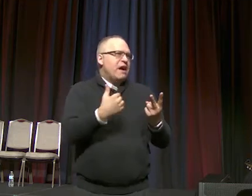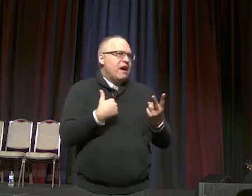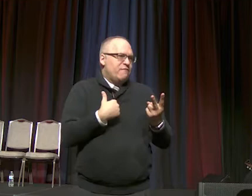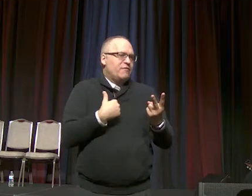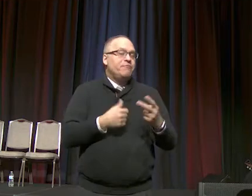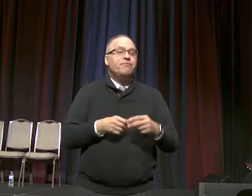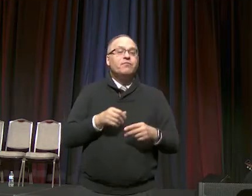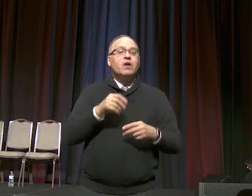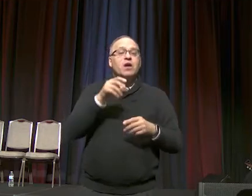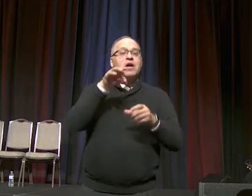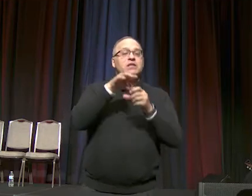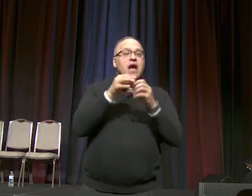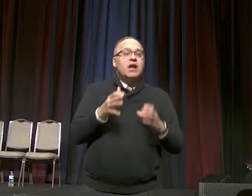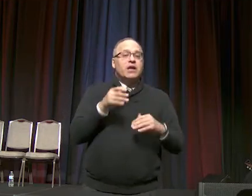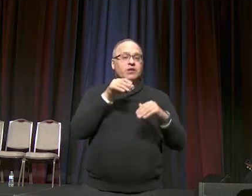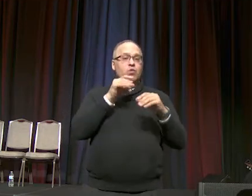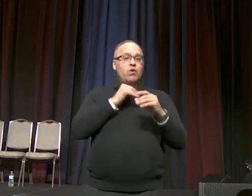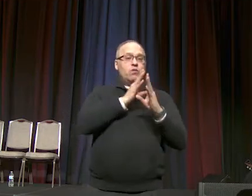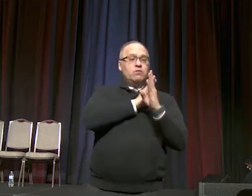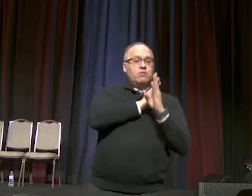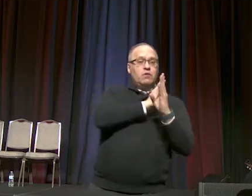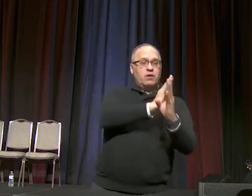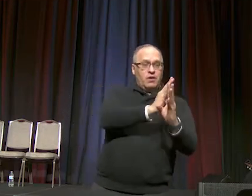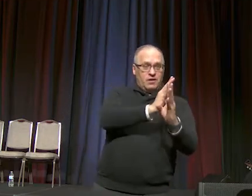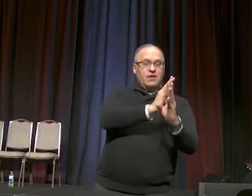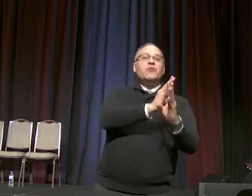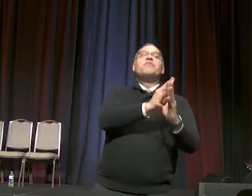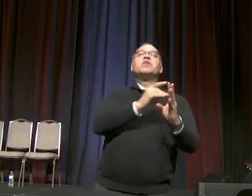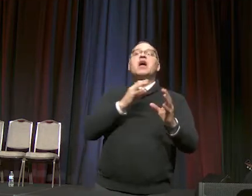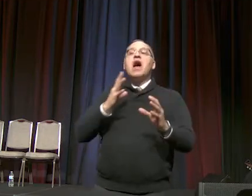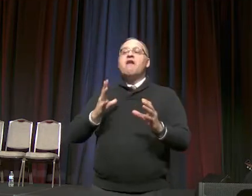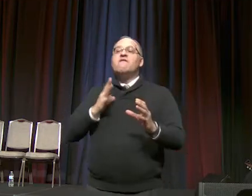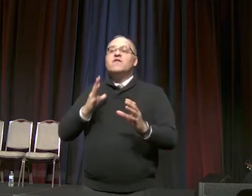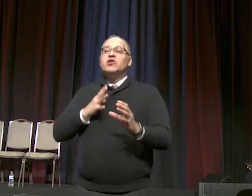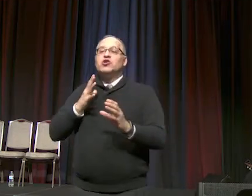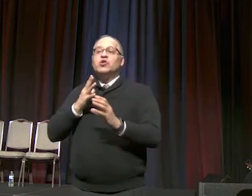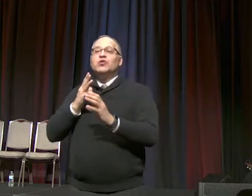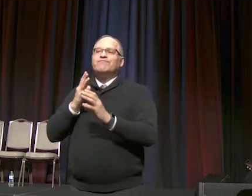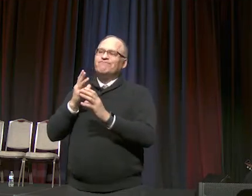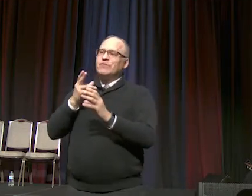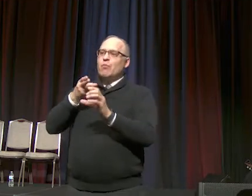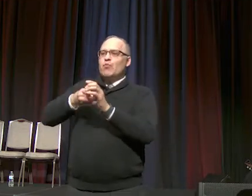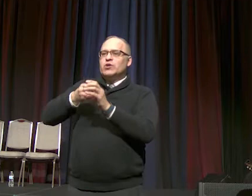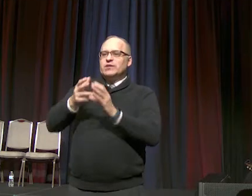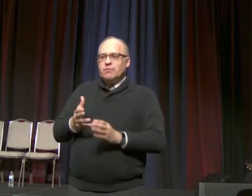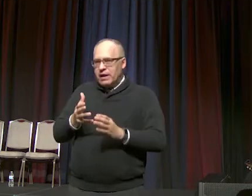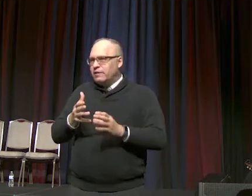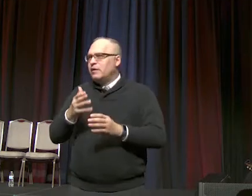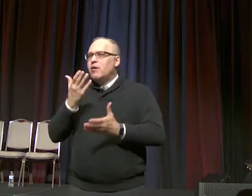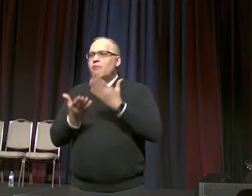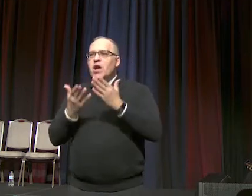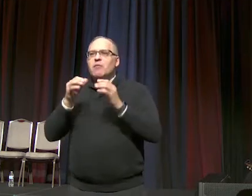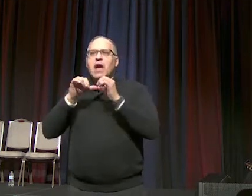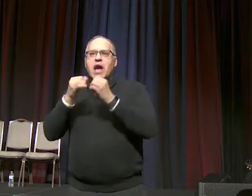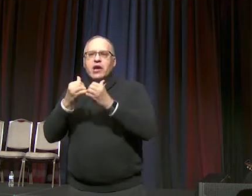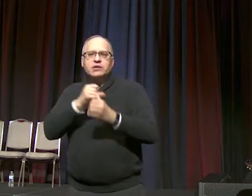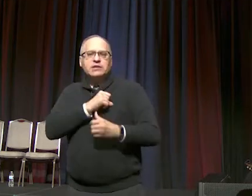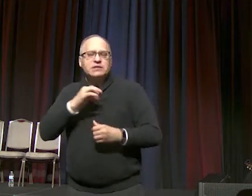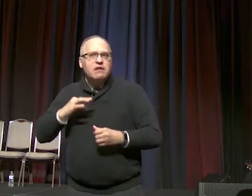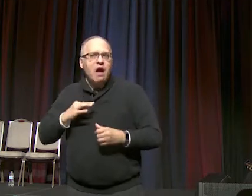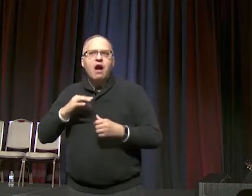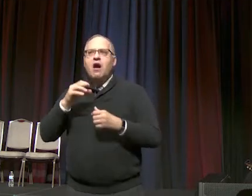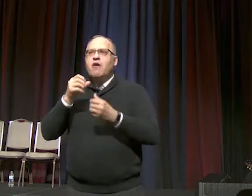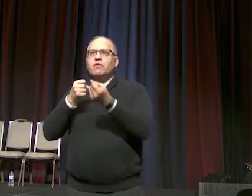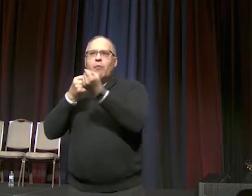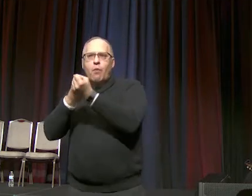are delegates will go in one line. Those of you who are official participants for some other reason, whether you're agency staff, whether you're